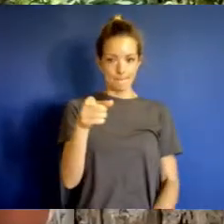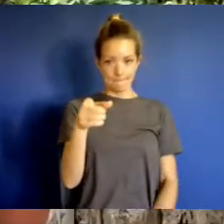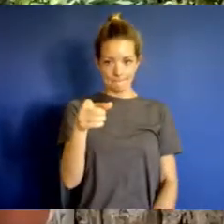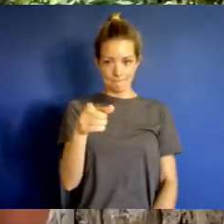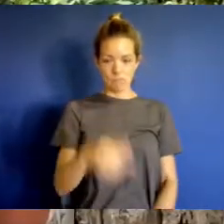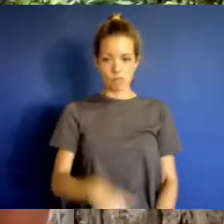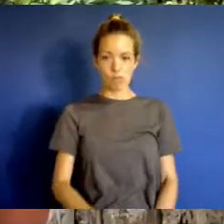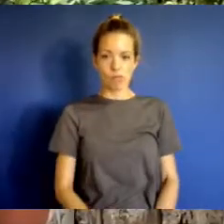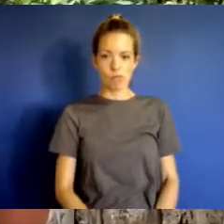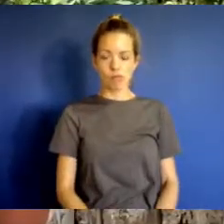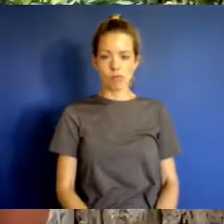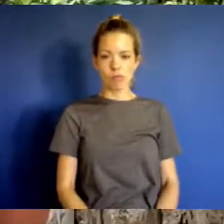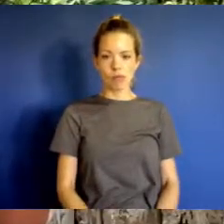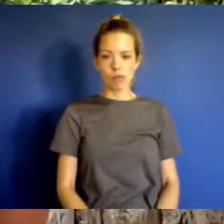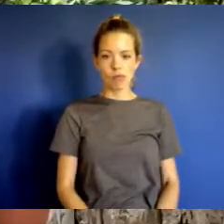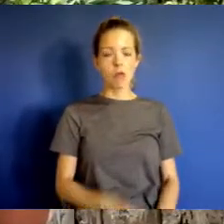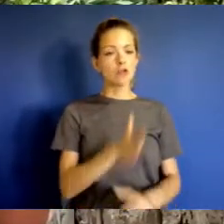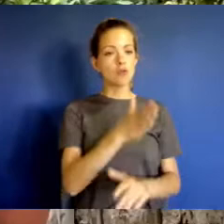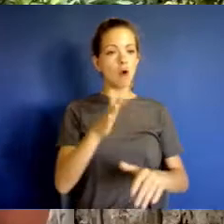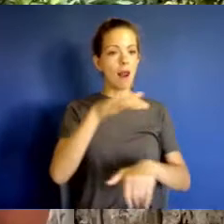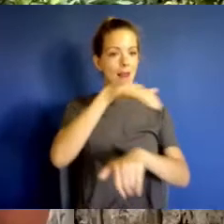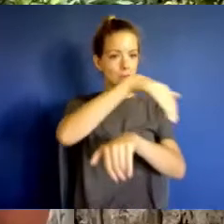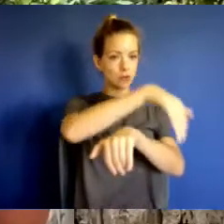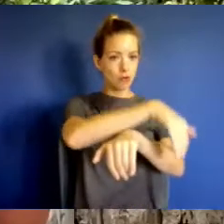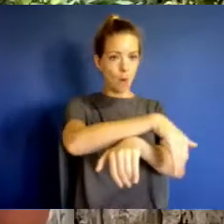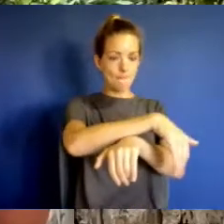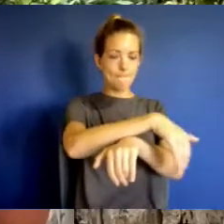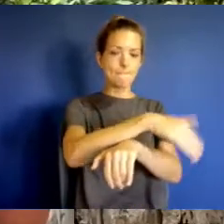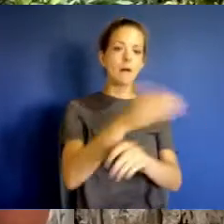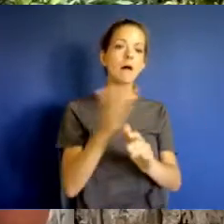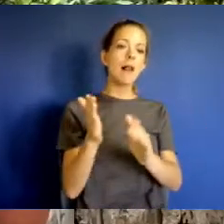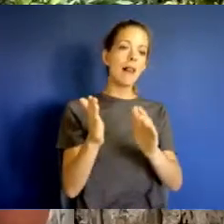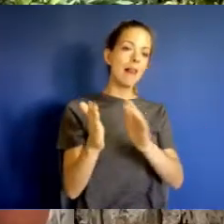So the right leg is on the top and then you're dropping over to the left hand